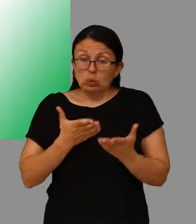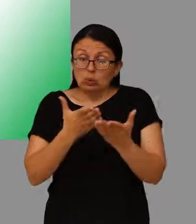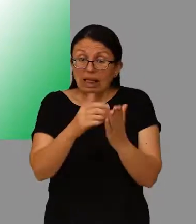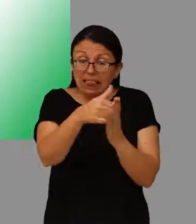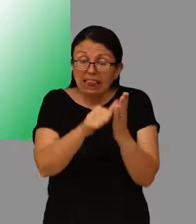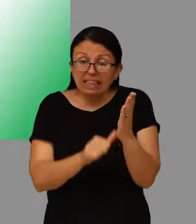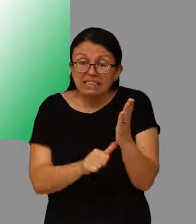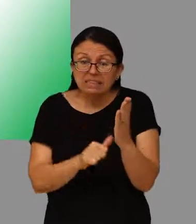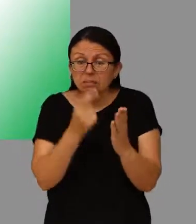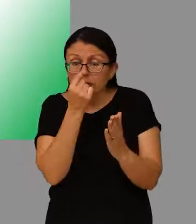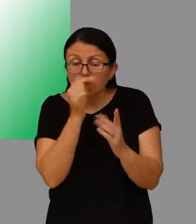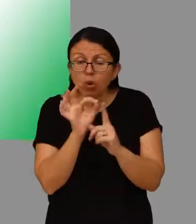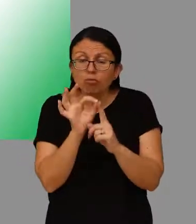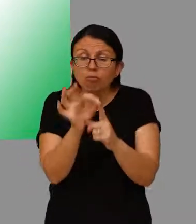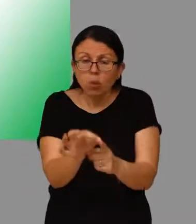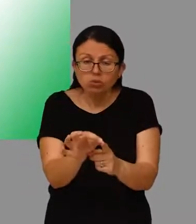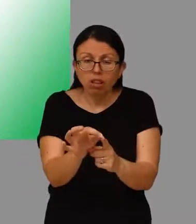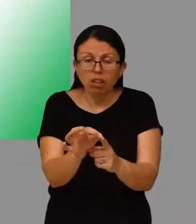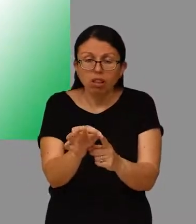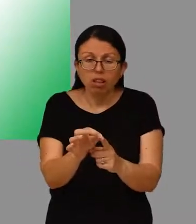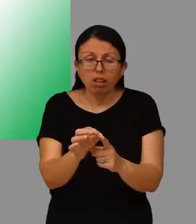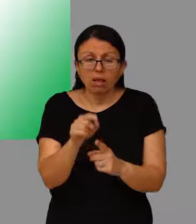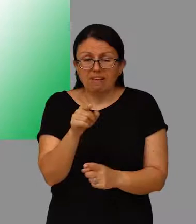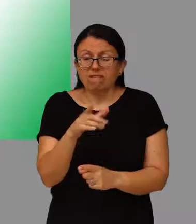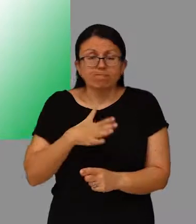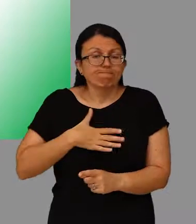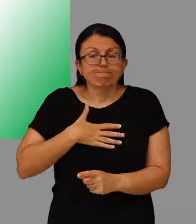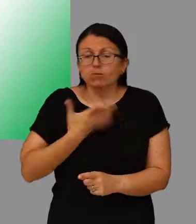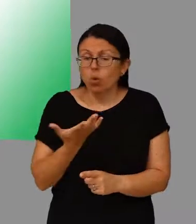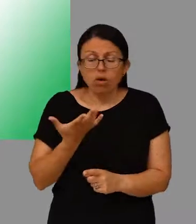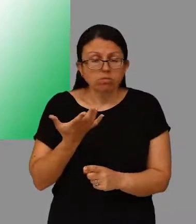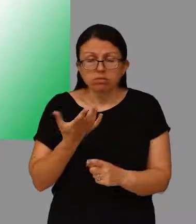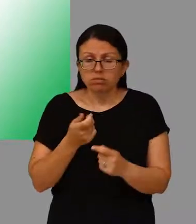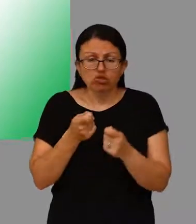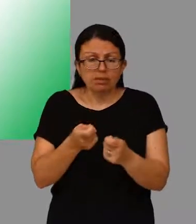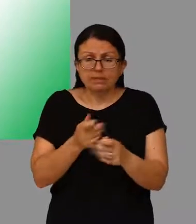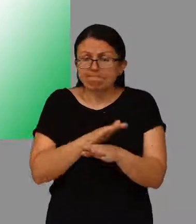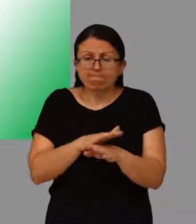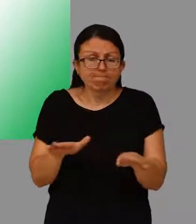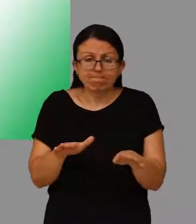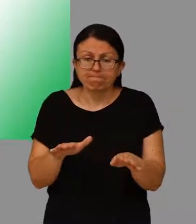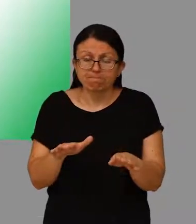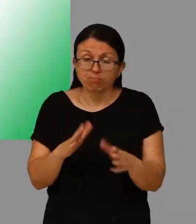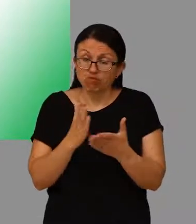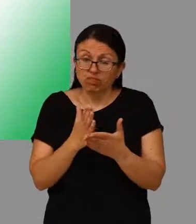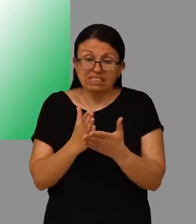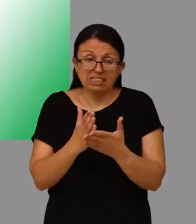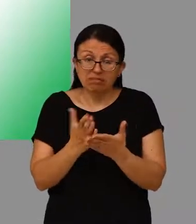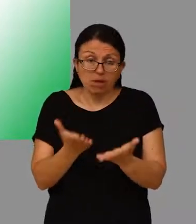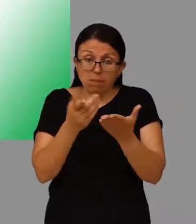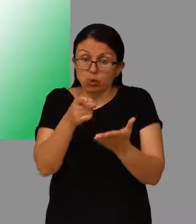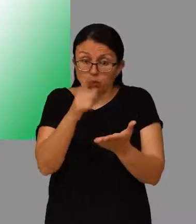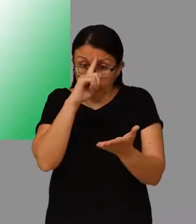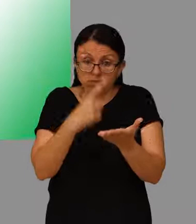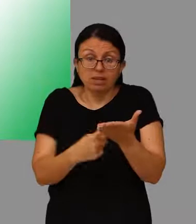forward a list of treatment proposals, but if you choose not to have treatment at all, that is